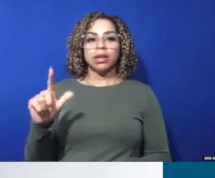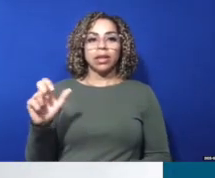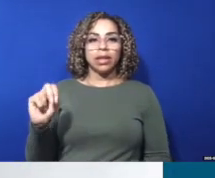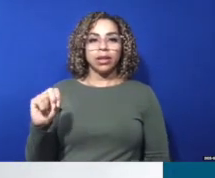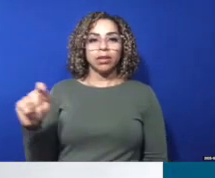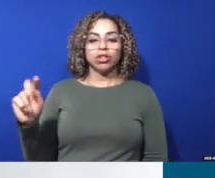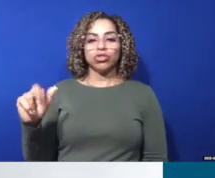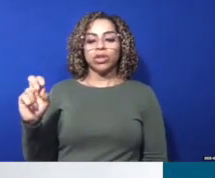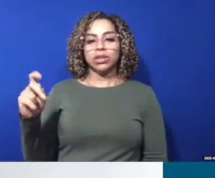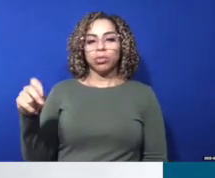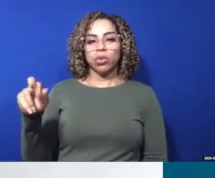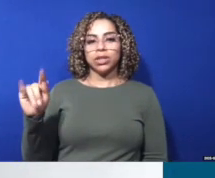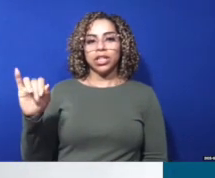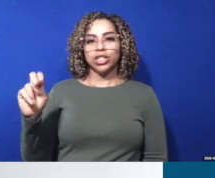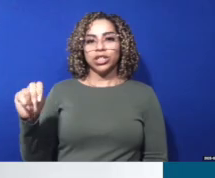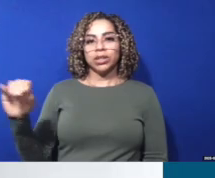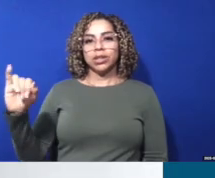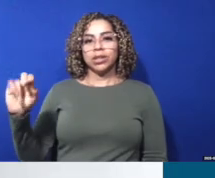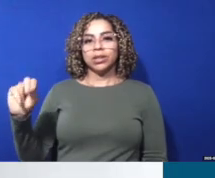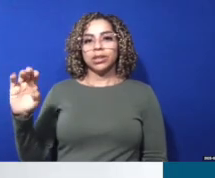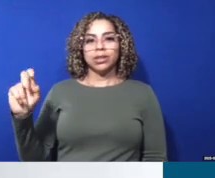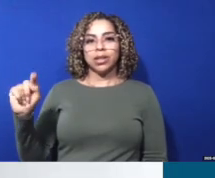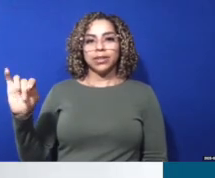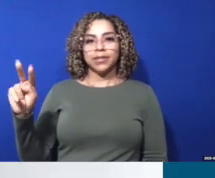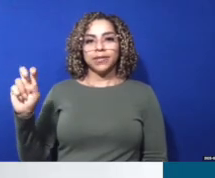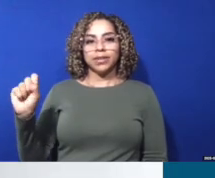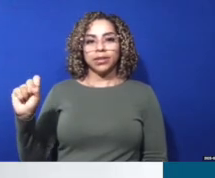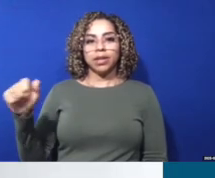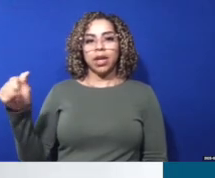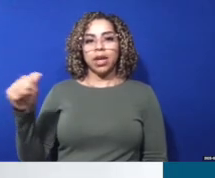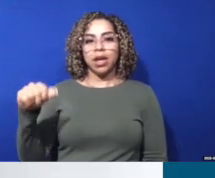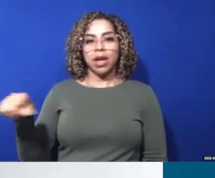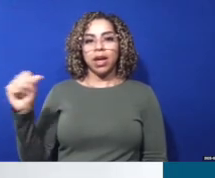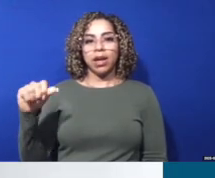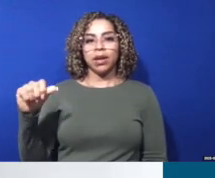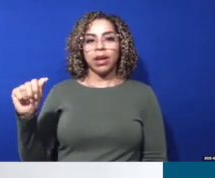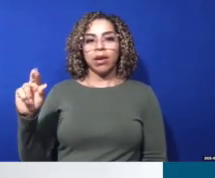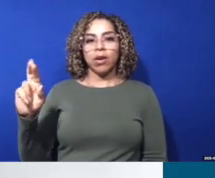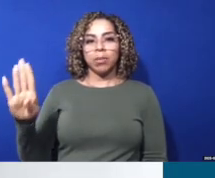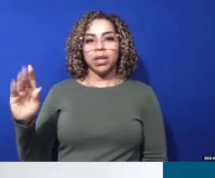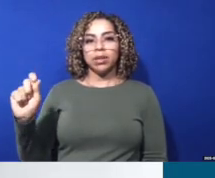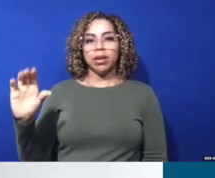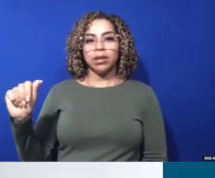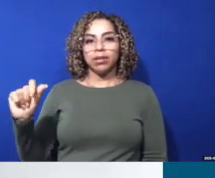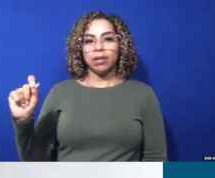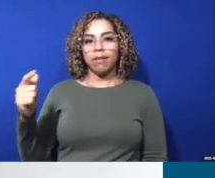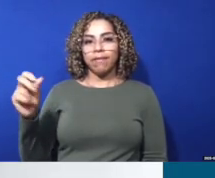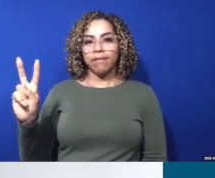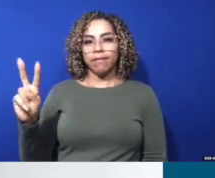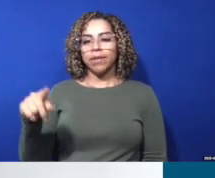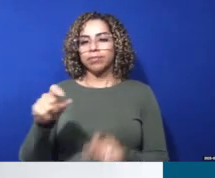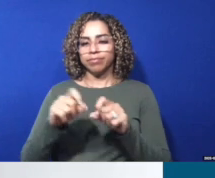arb.ca.gov, and staff dropped that in the chat. Thanks. So we also have the funding plan